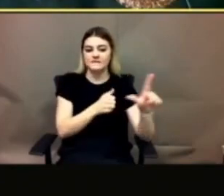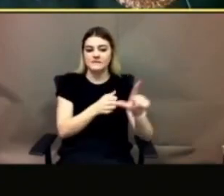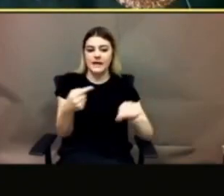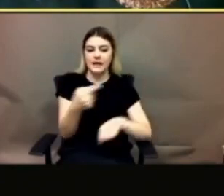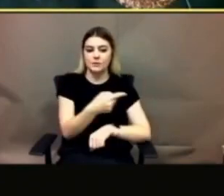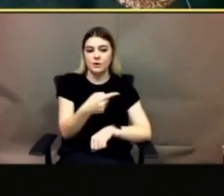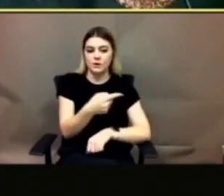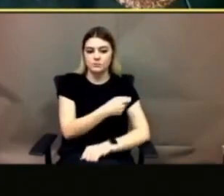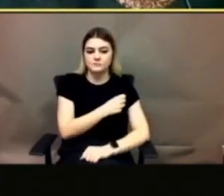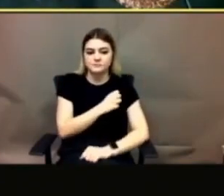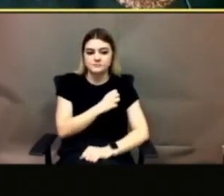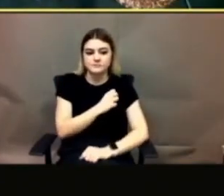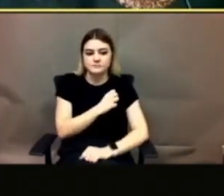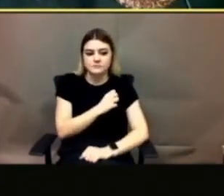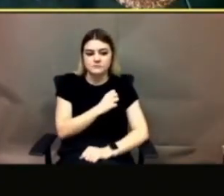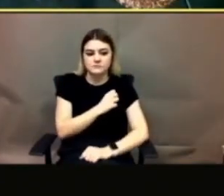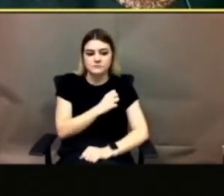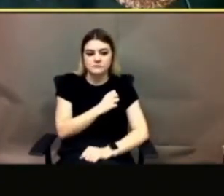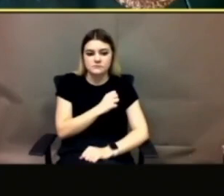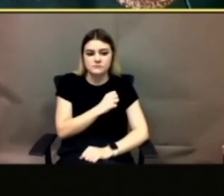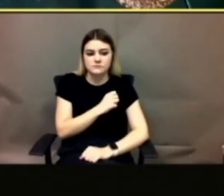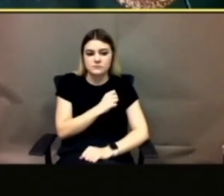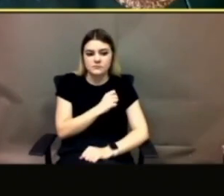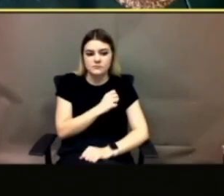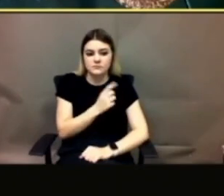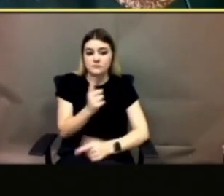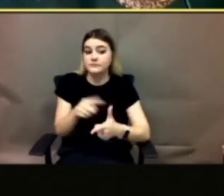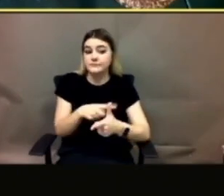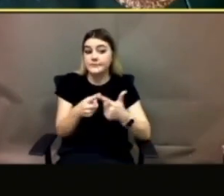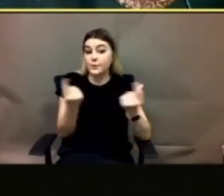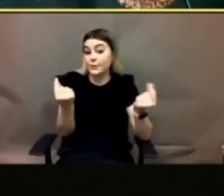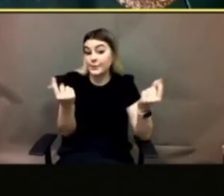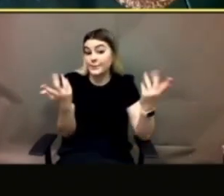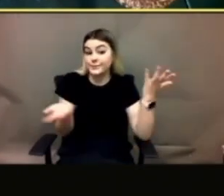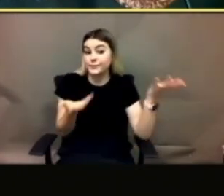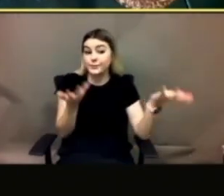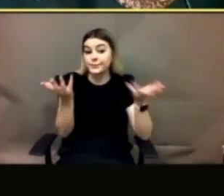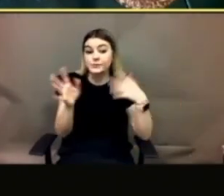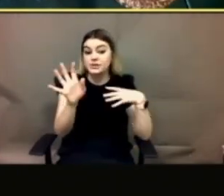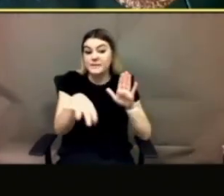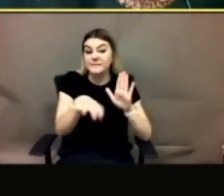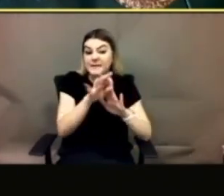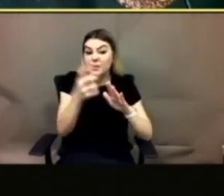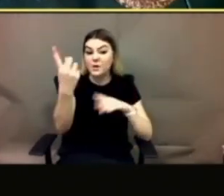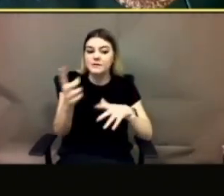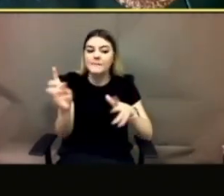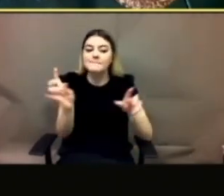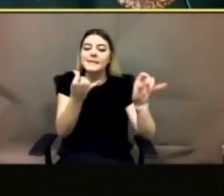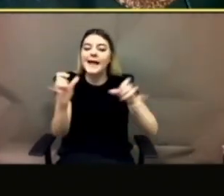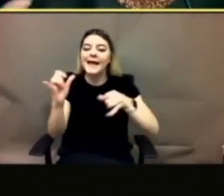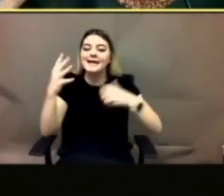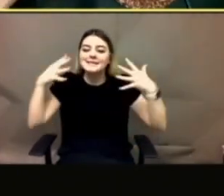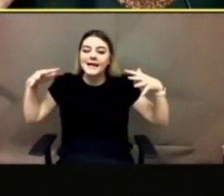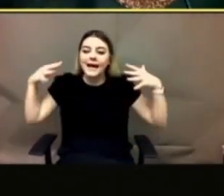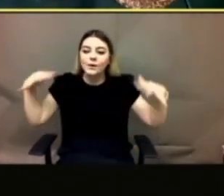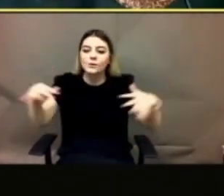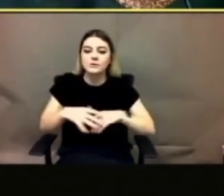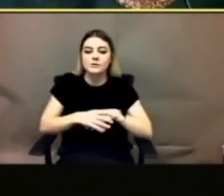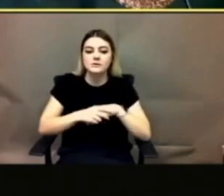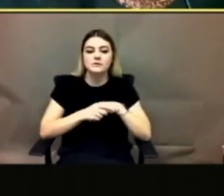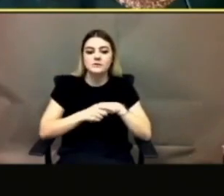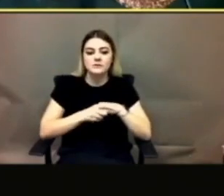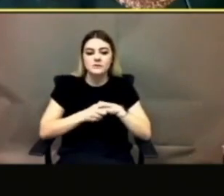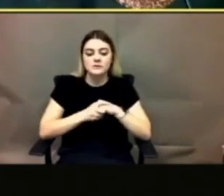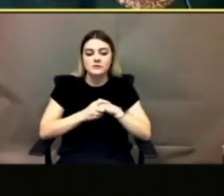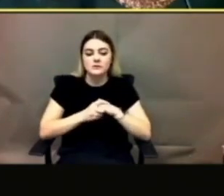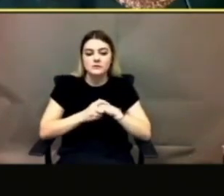what should we make happen? I guess we can, for now, we'll just play a sound. Okay, so now,